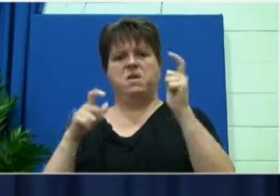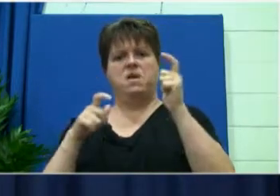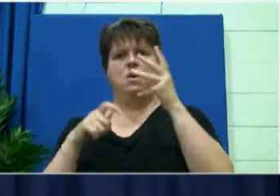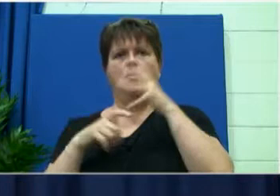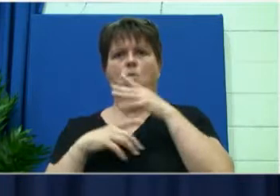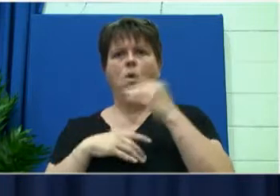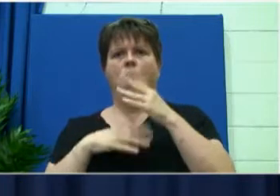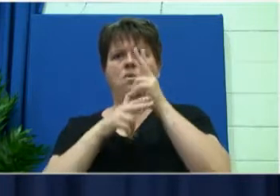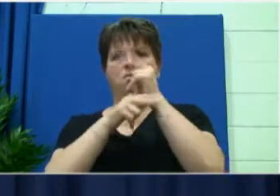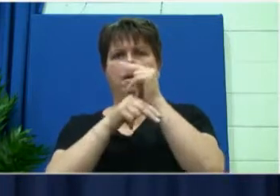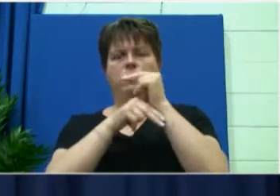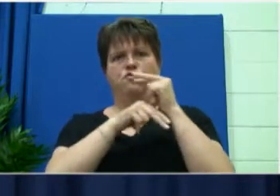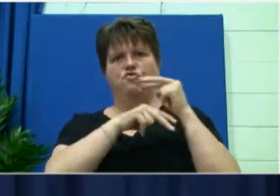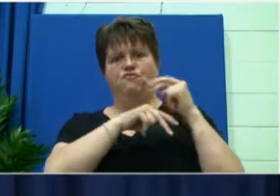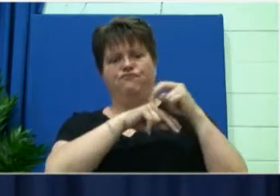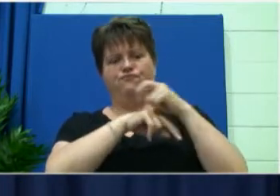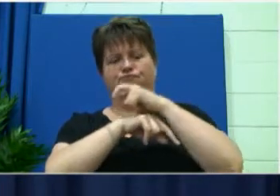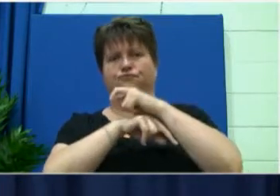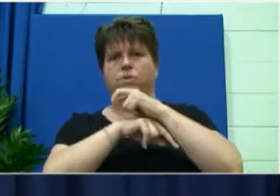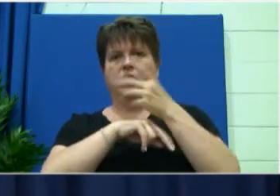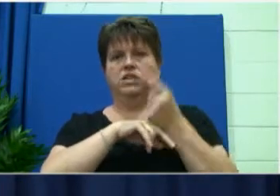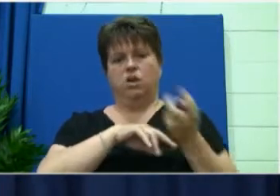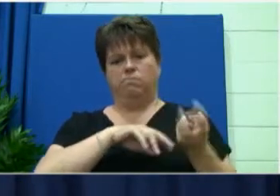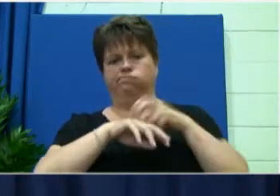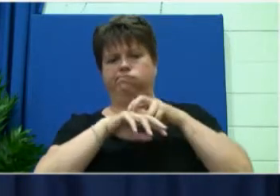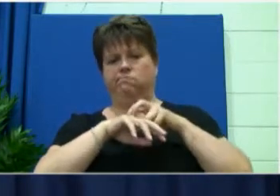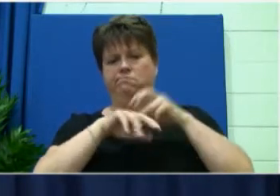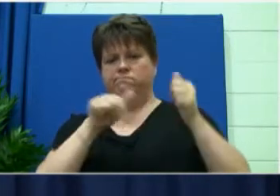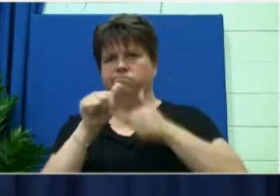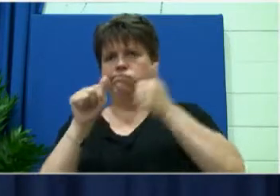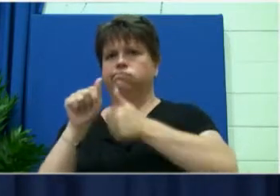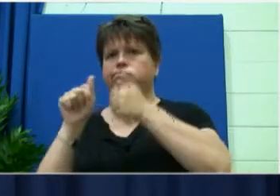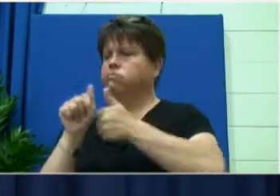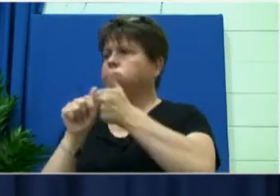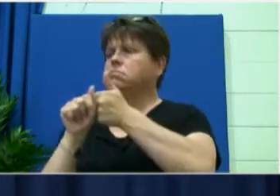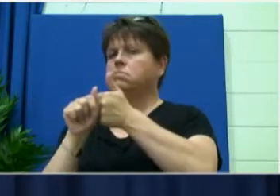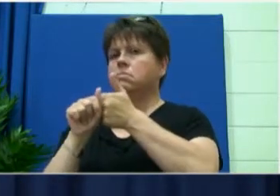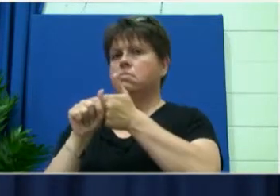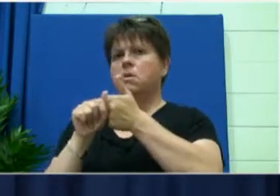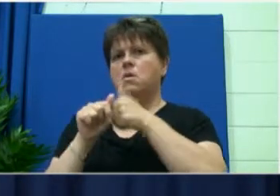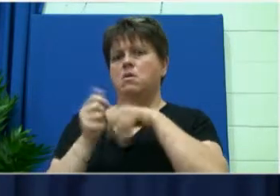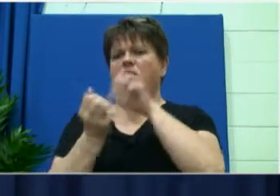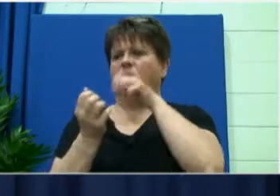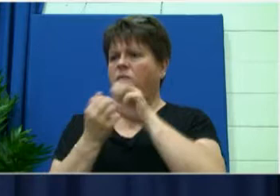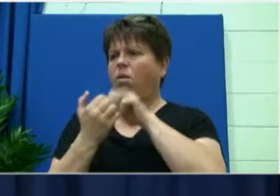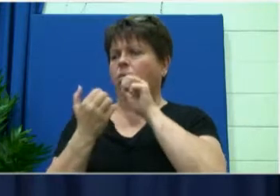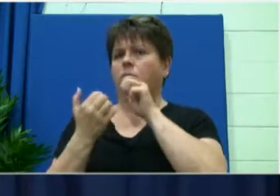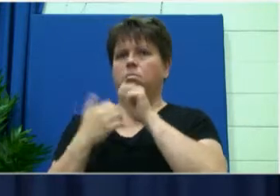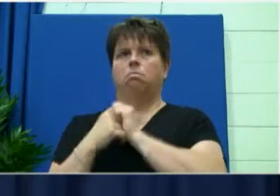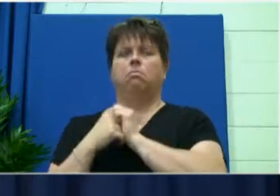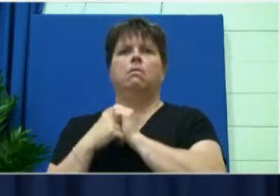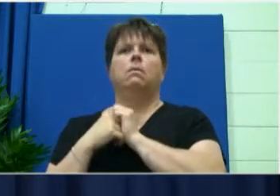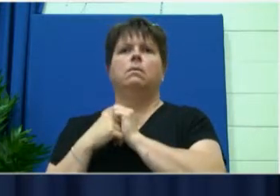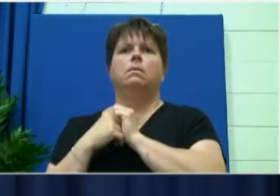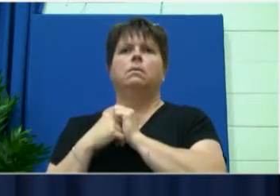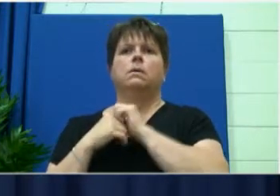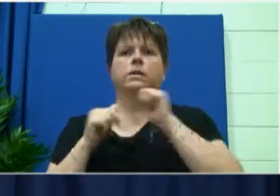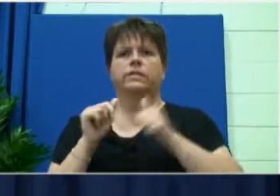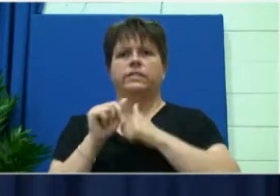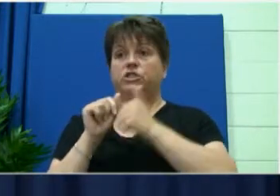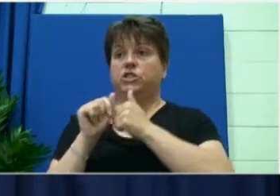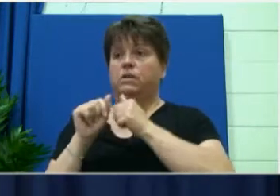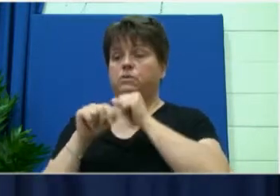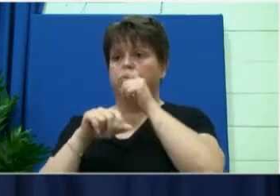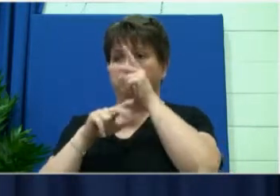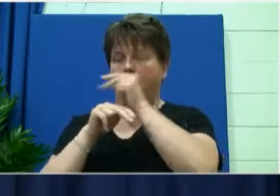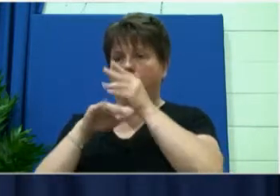of us. My dog jumped to his feet and took off after the rabbit, barking loudly. He chased the rabbit